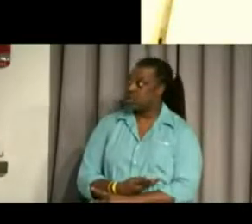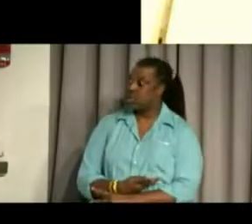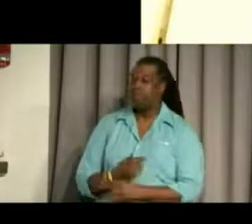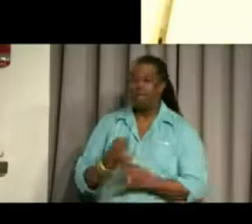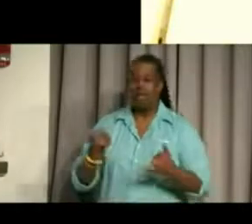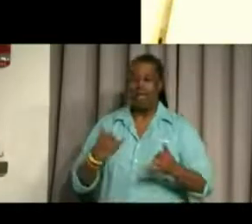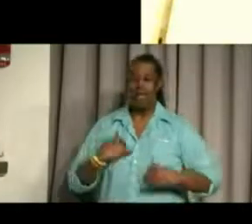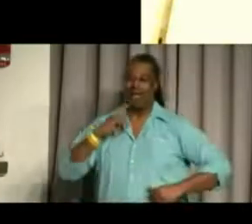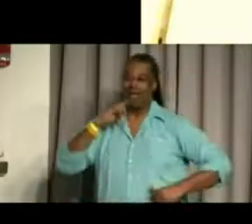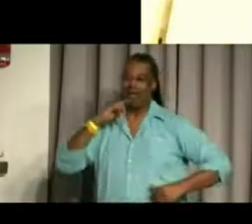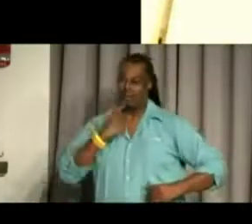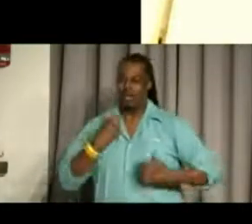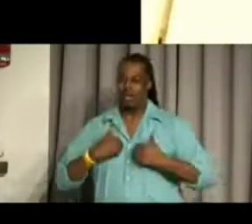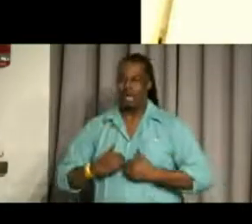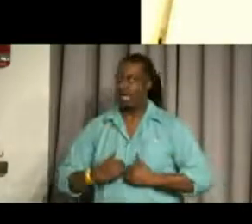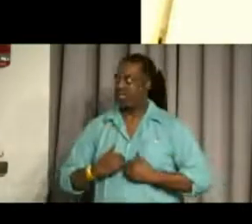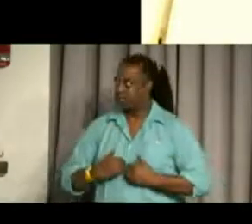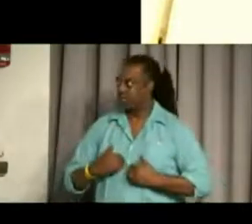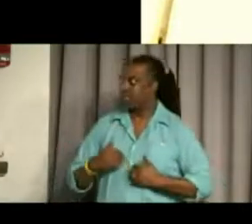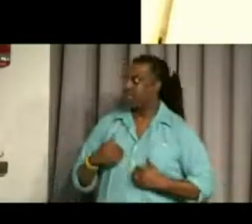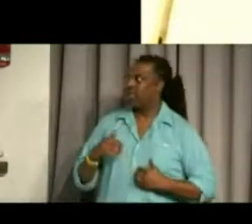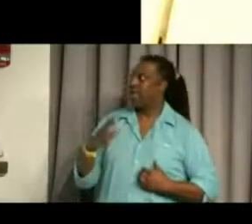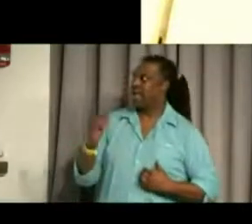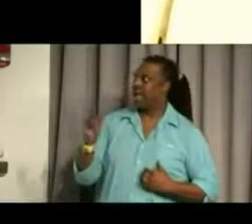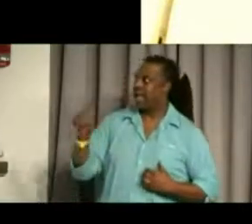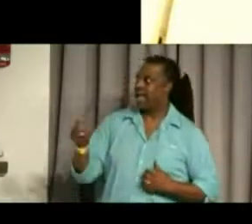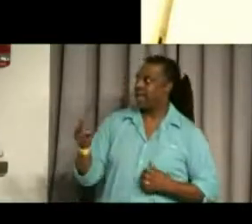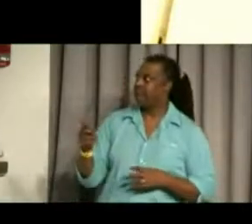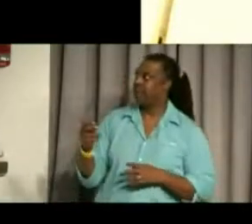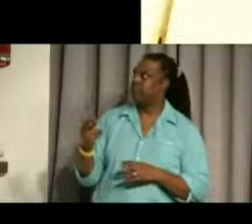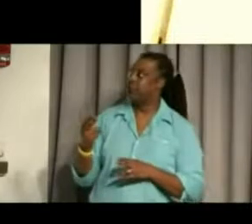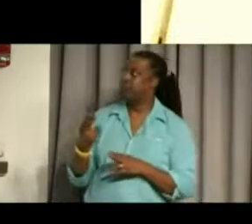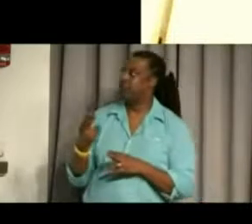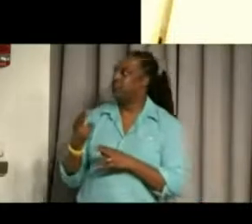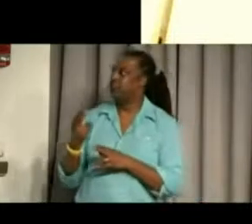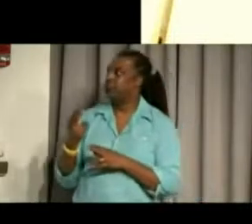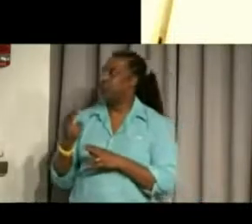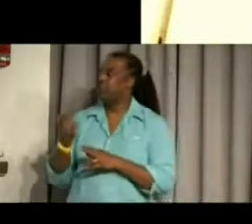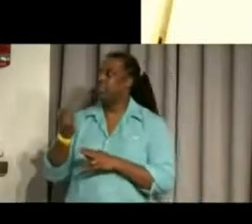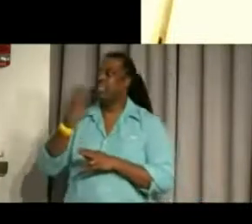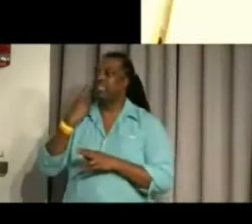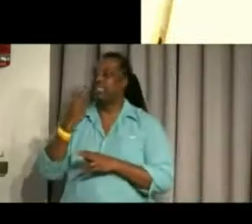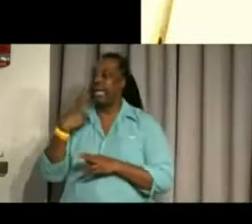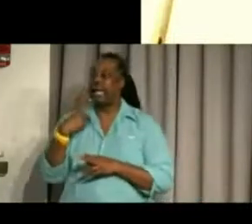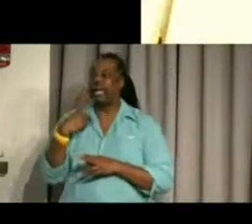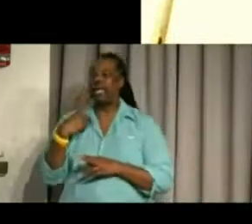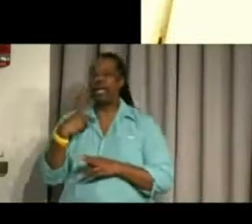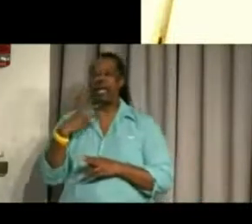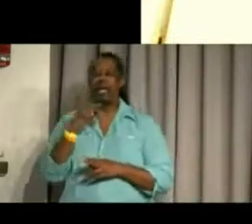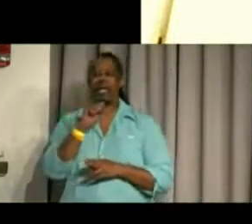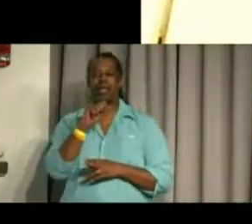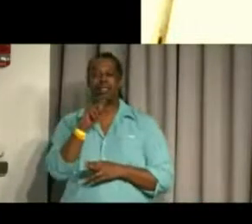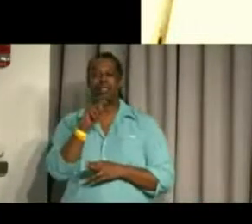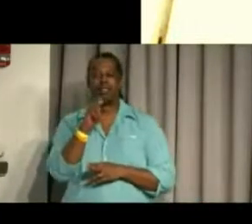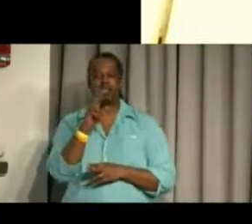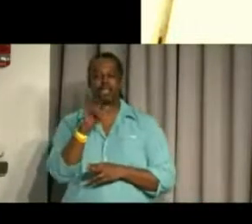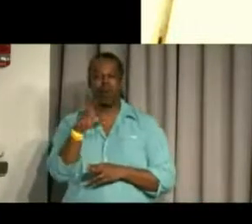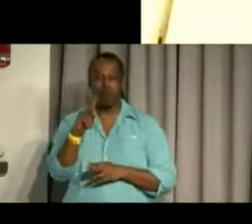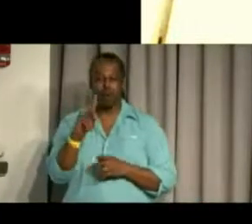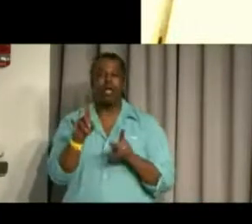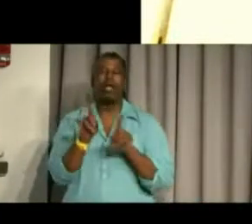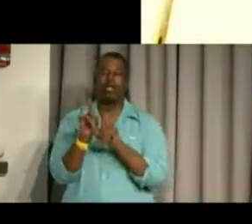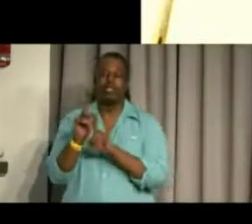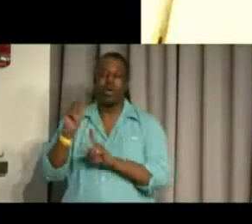severe asthma. And so now I have to take a oral steroid and I have to take